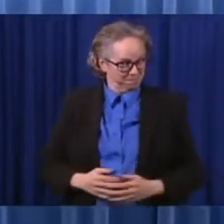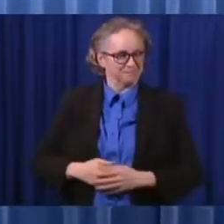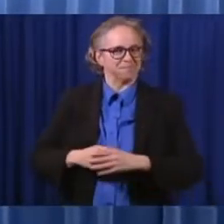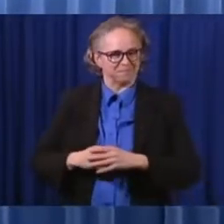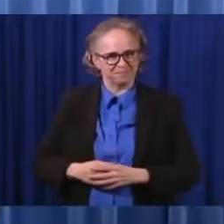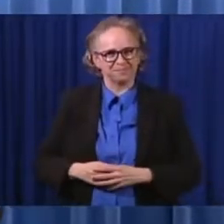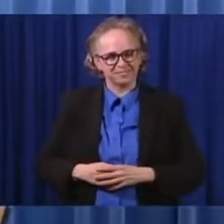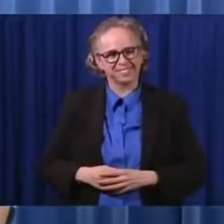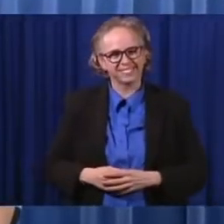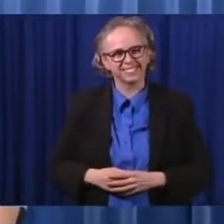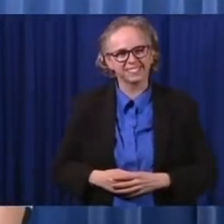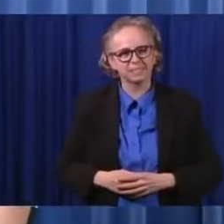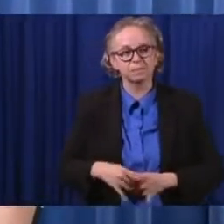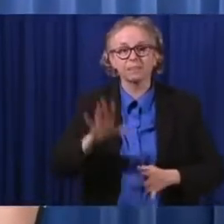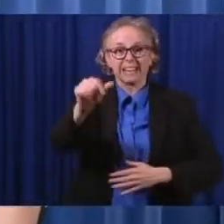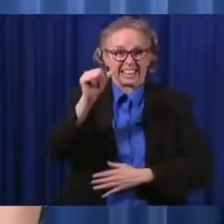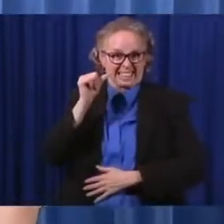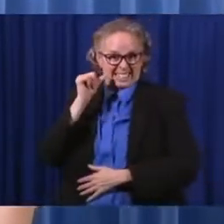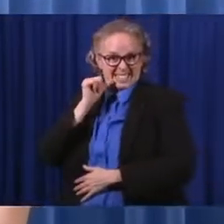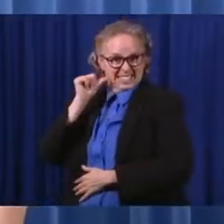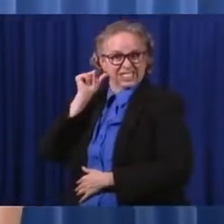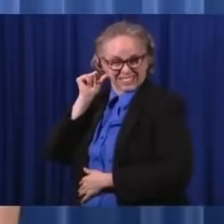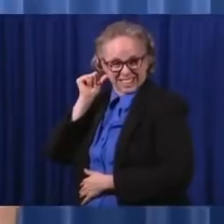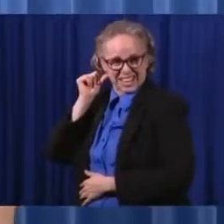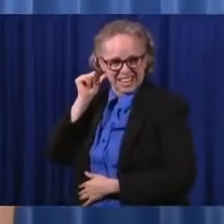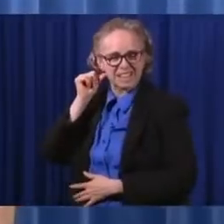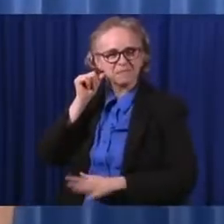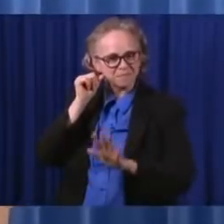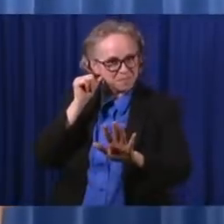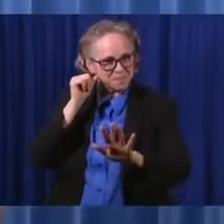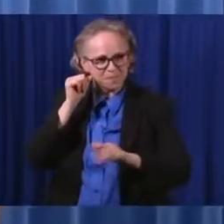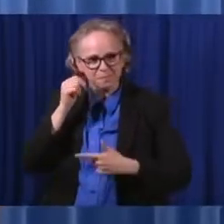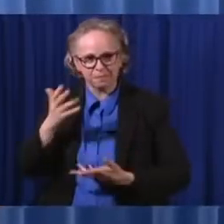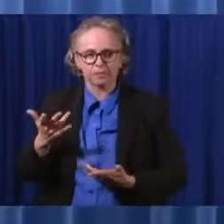Yesterday, we announced some specific